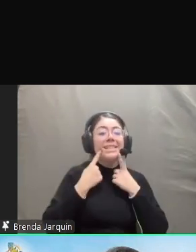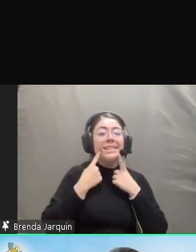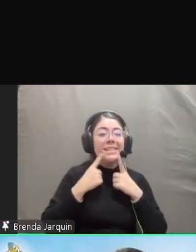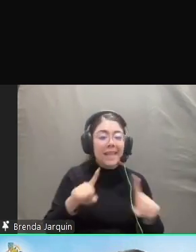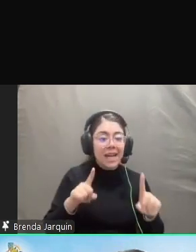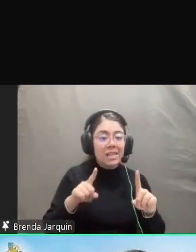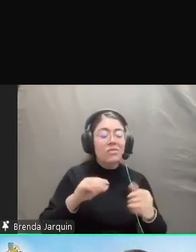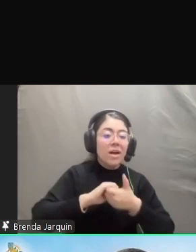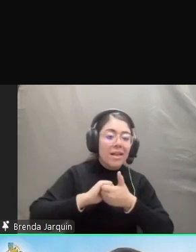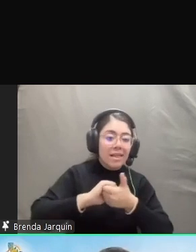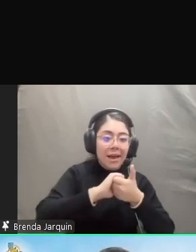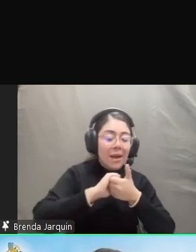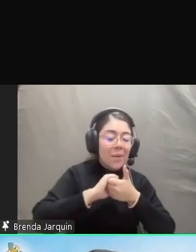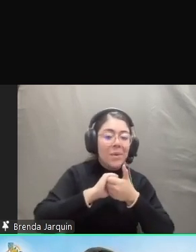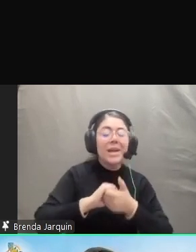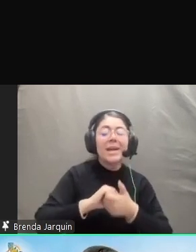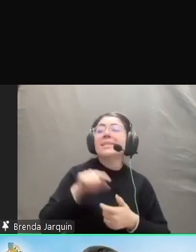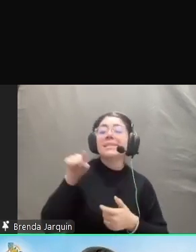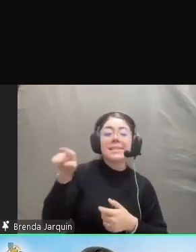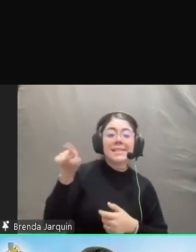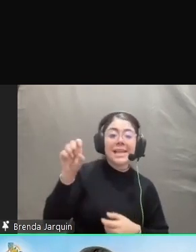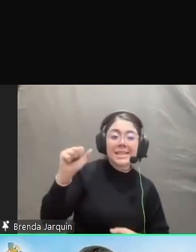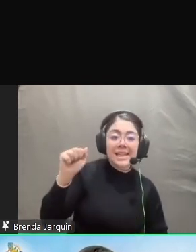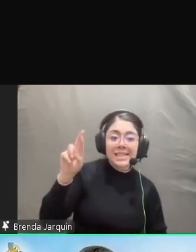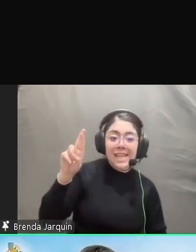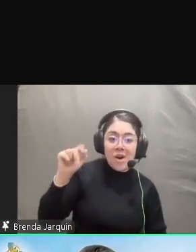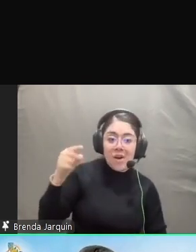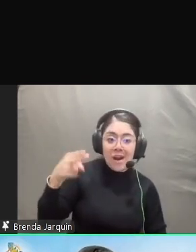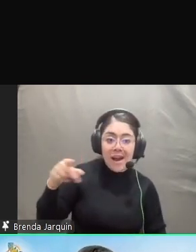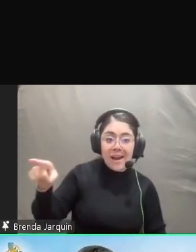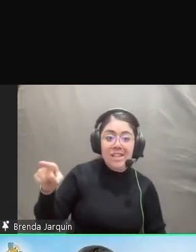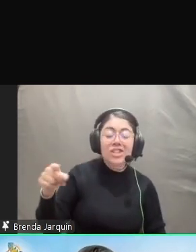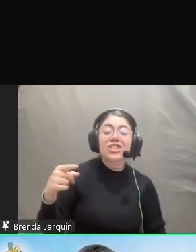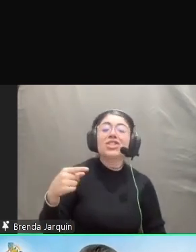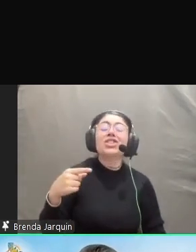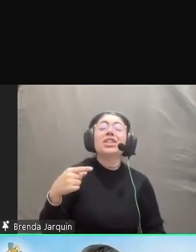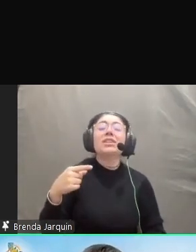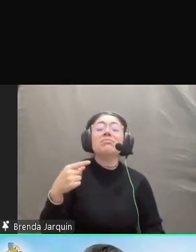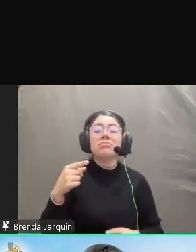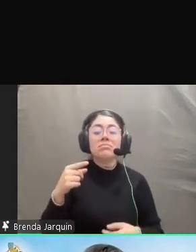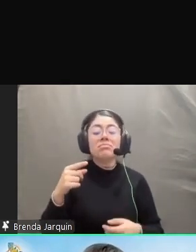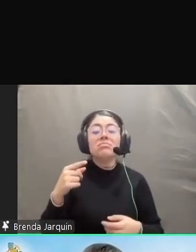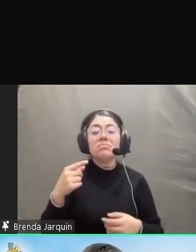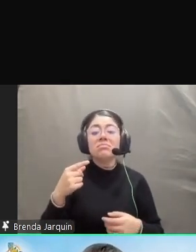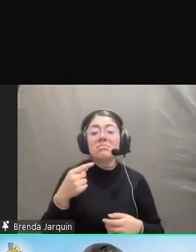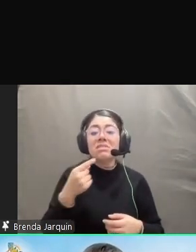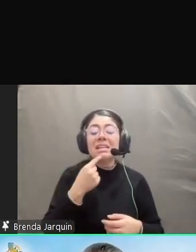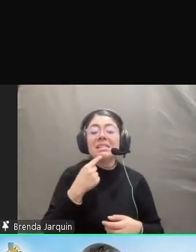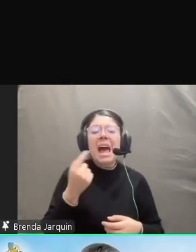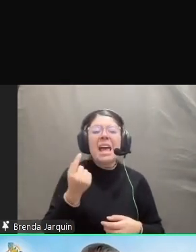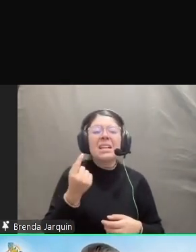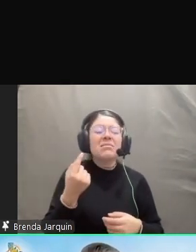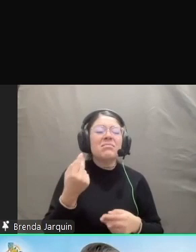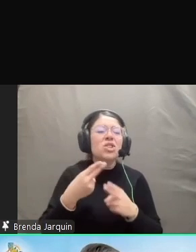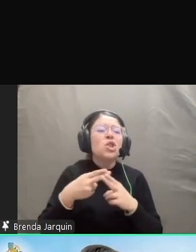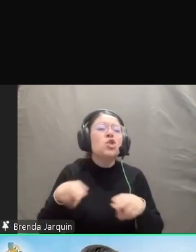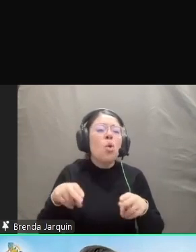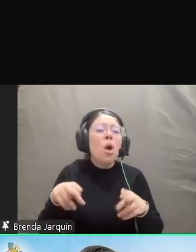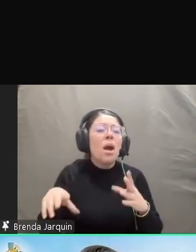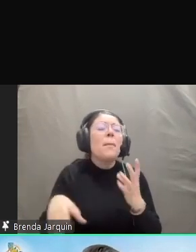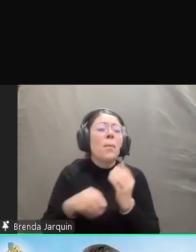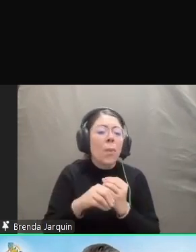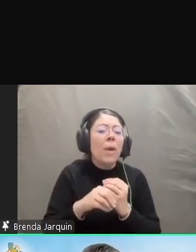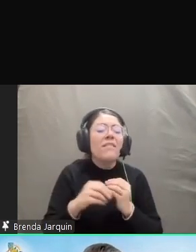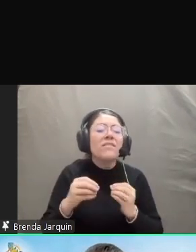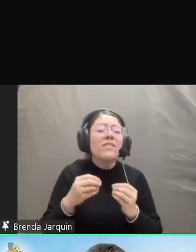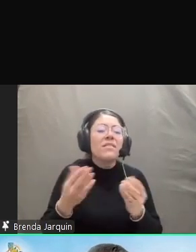Sarah hinted and presented to this in one of those initial slides, but this is really a very nice